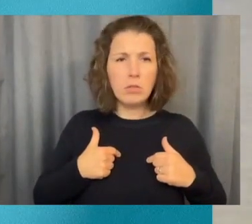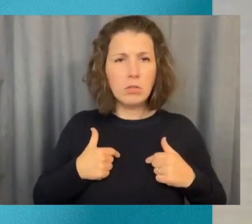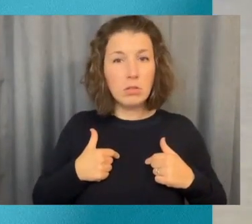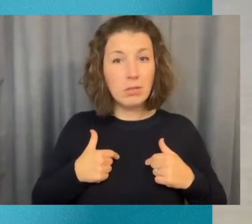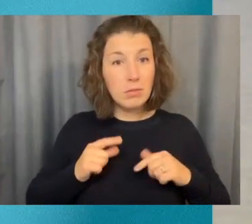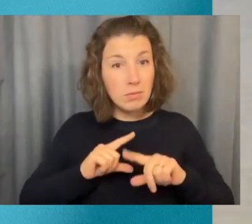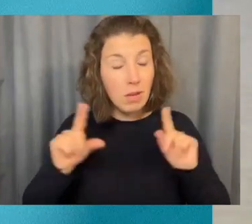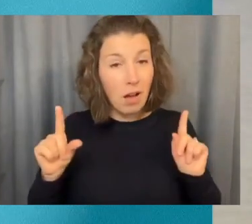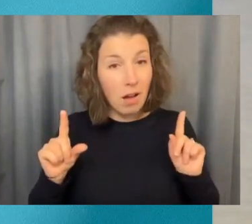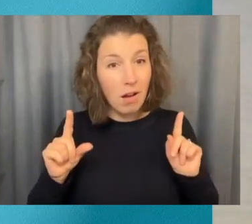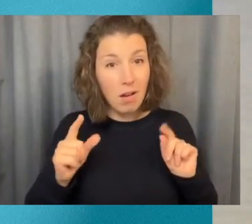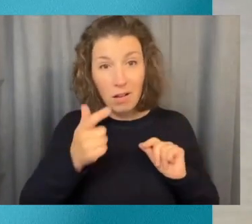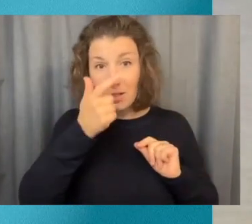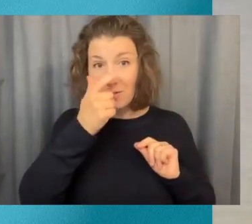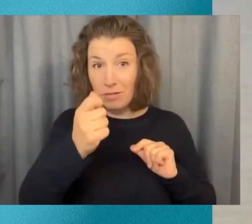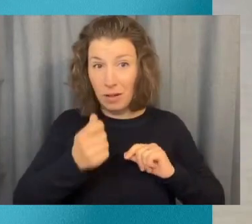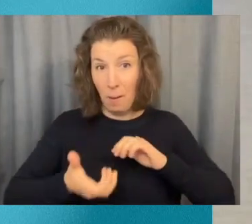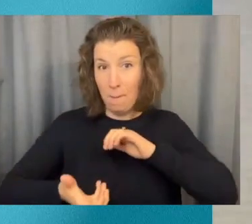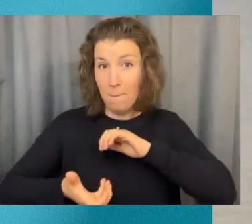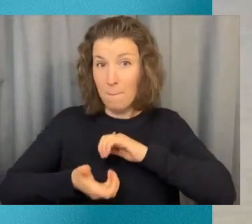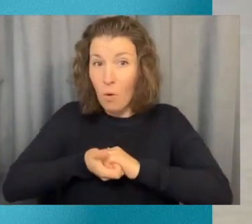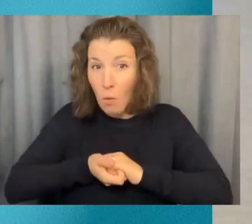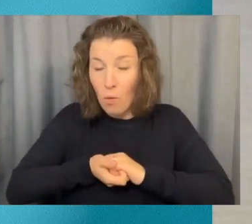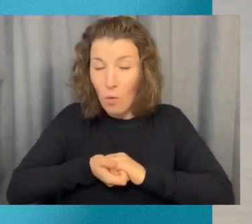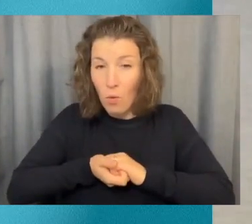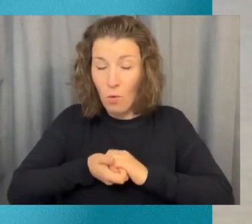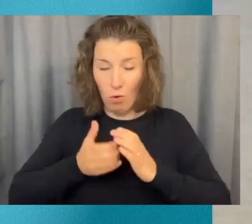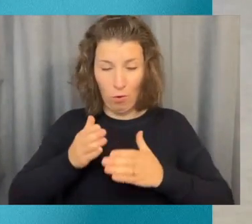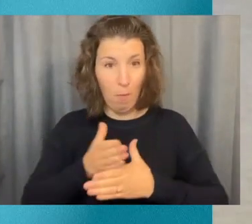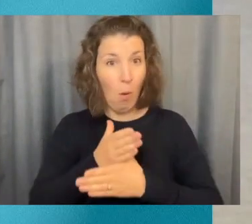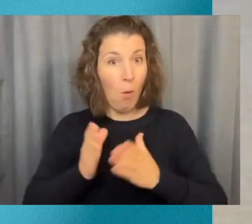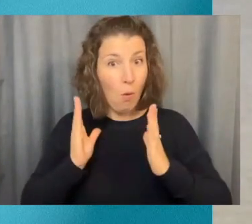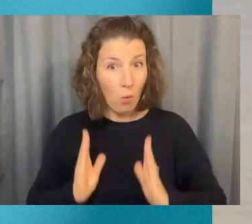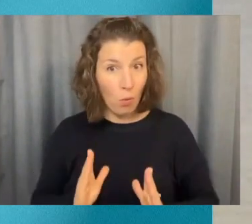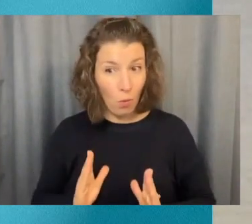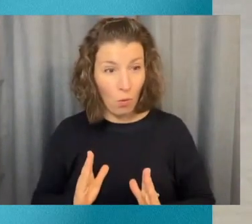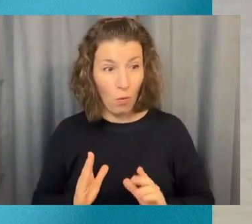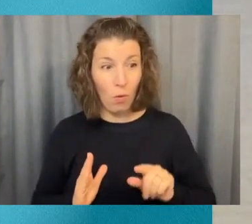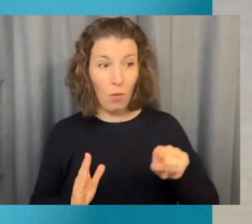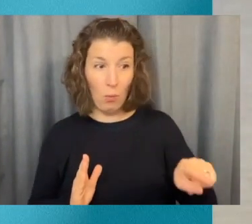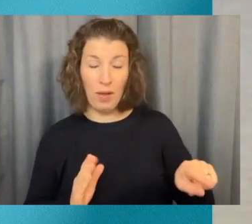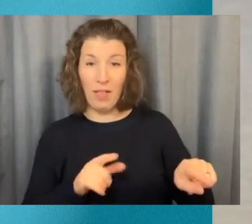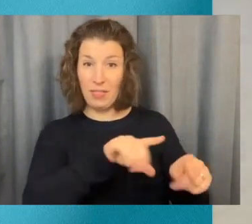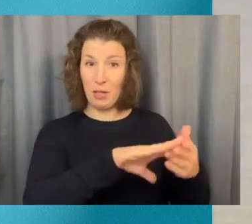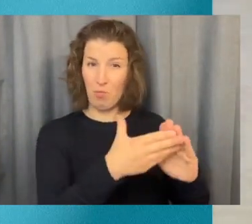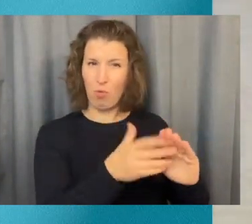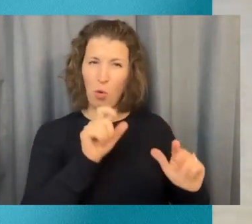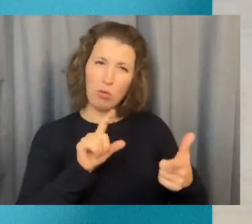in being a partner when you've made some assumptions about the communities you're supposedly partnering with. An example.